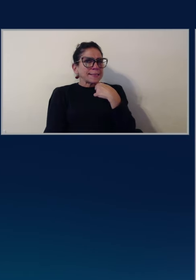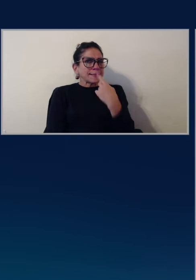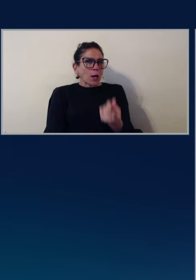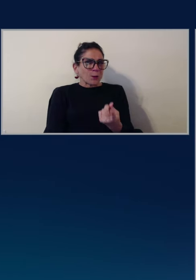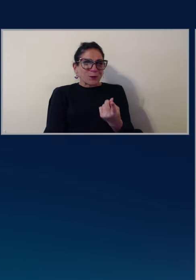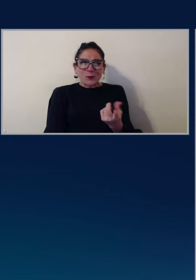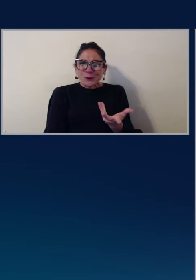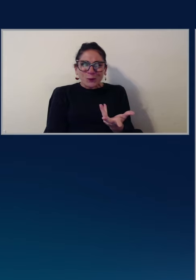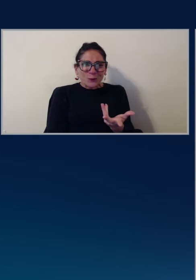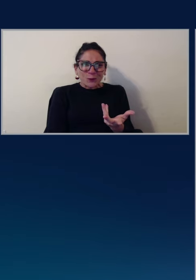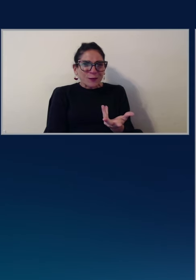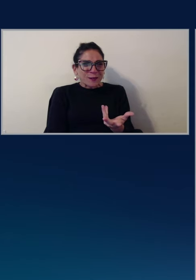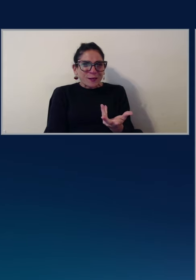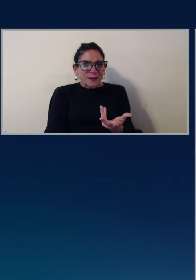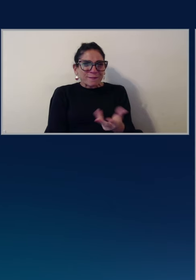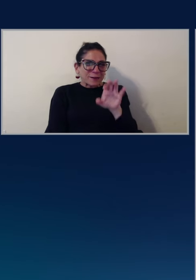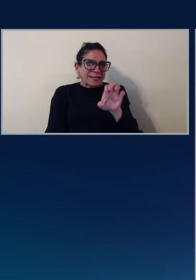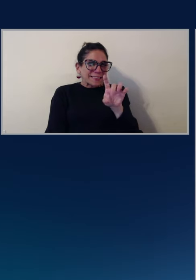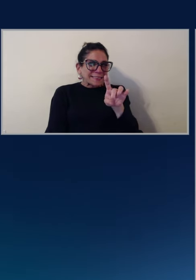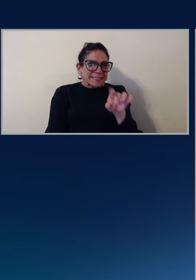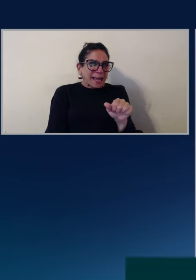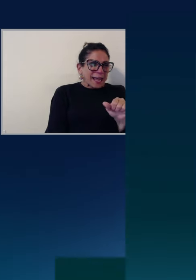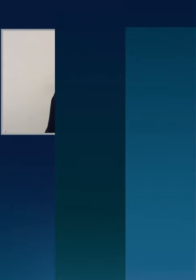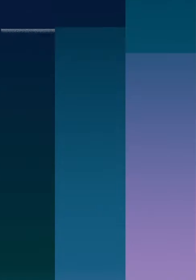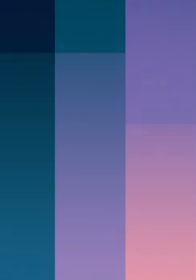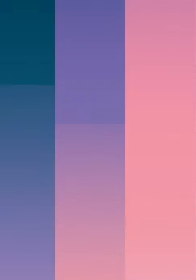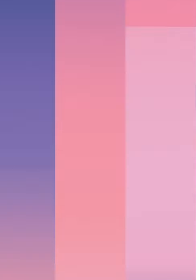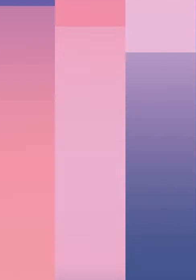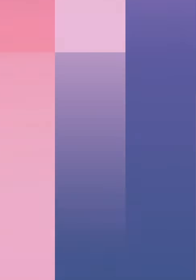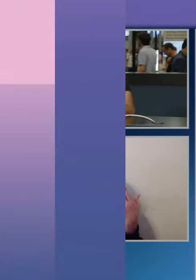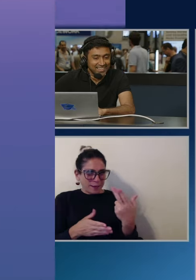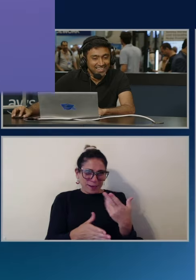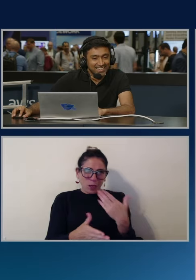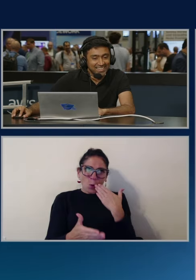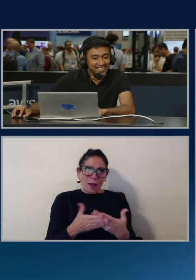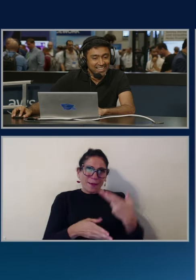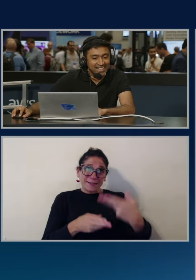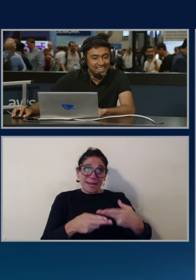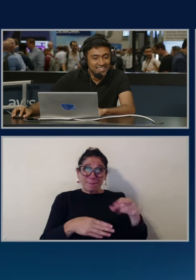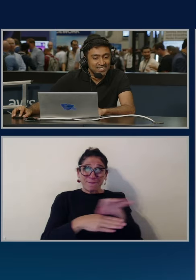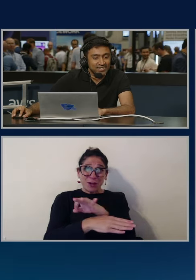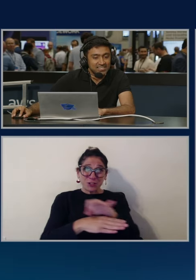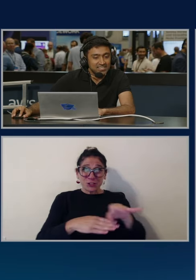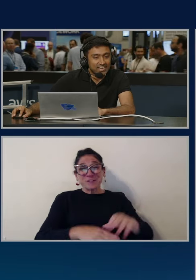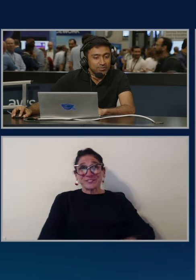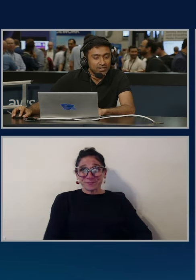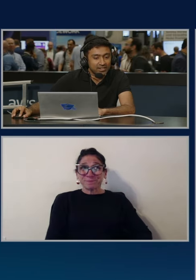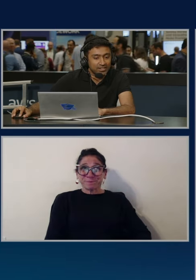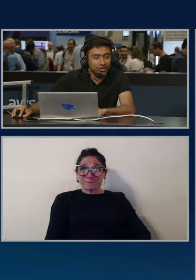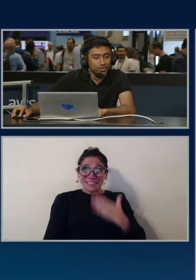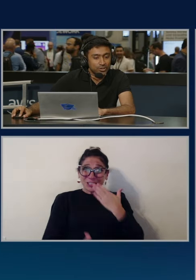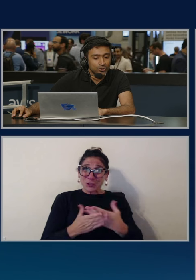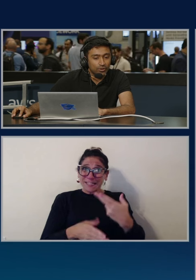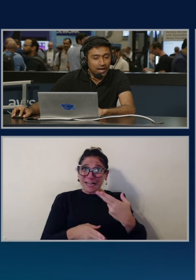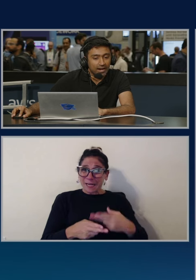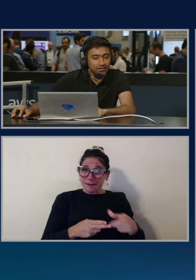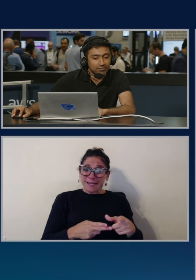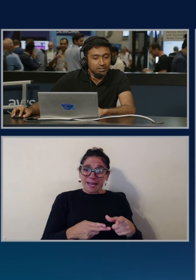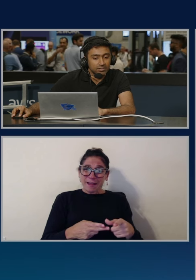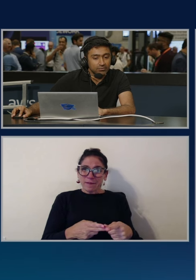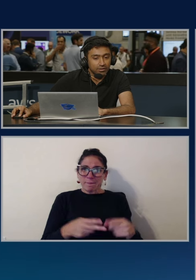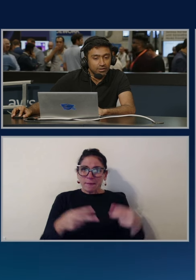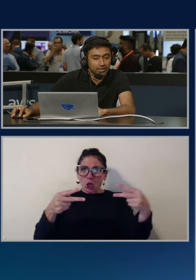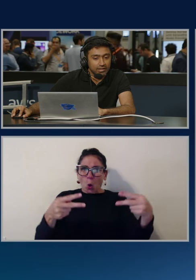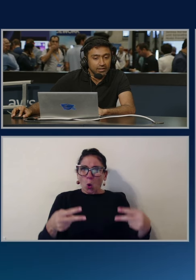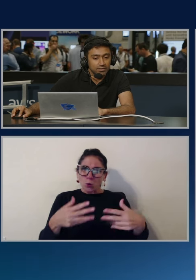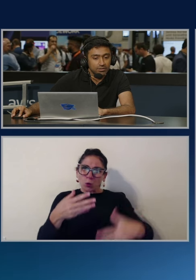at that. Perform EDA. It's even a well-named function. Right, yeah. You know? That's amazing. So it just gave me a code to add a